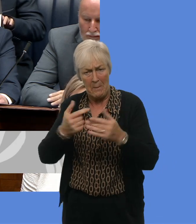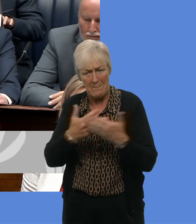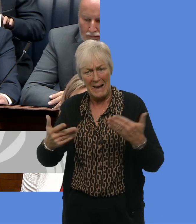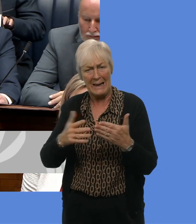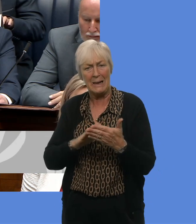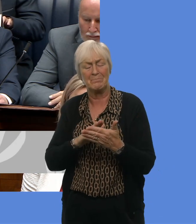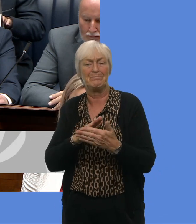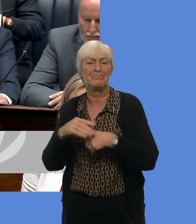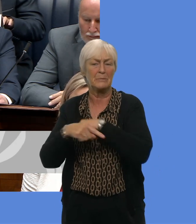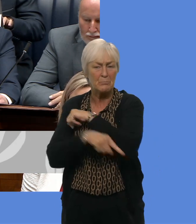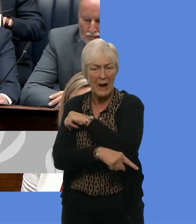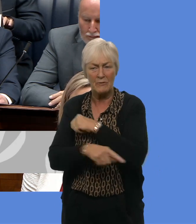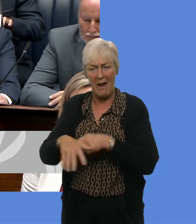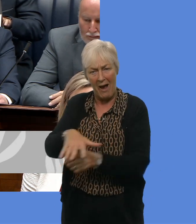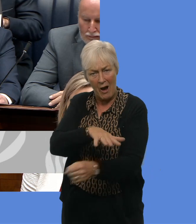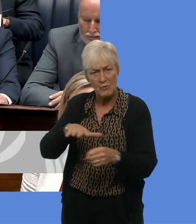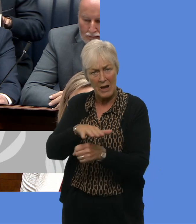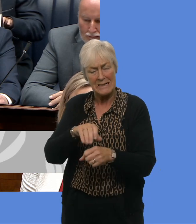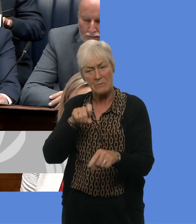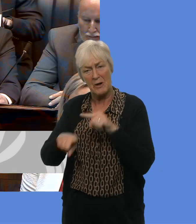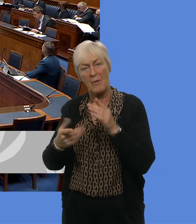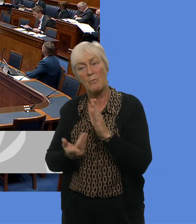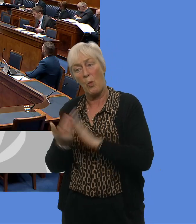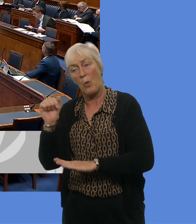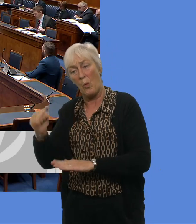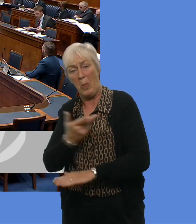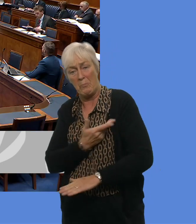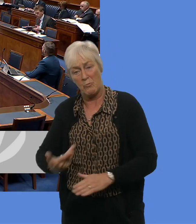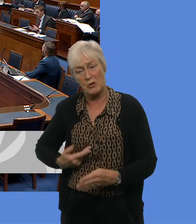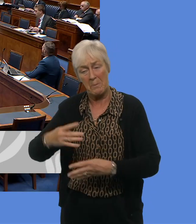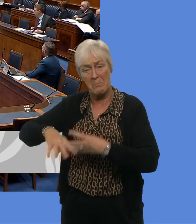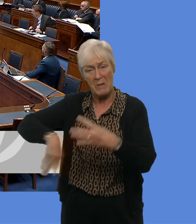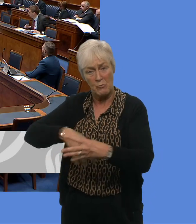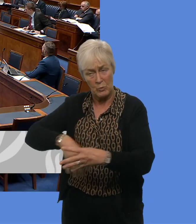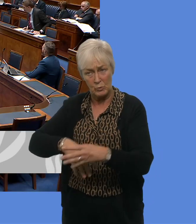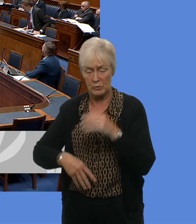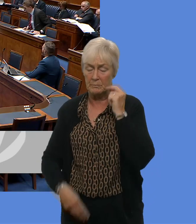but is particularly acute in those from a loyalist Protestant background. Philip Brett.